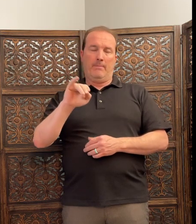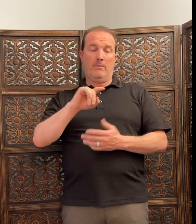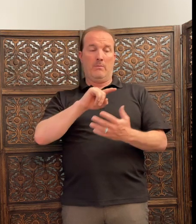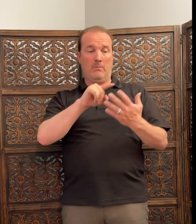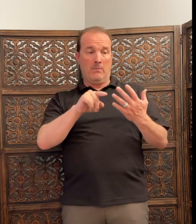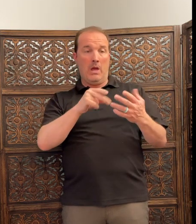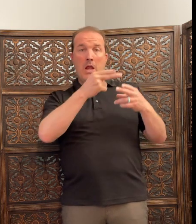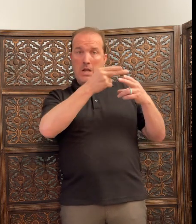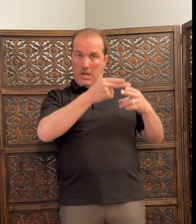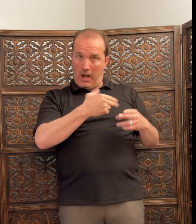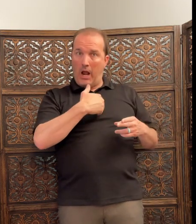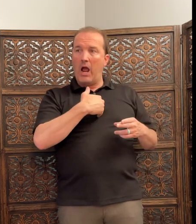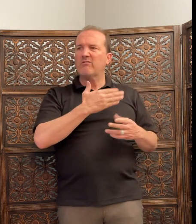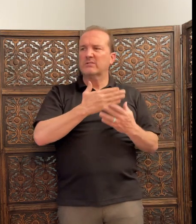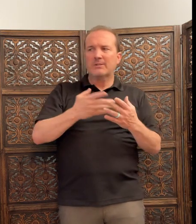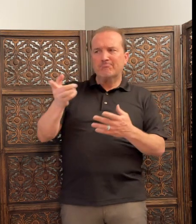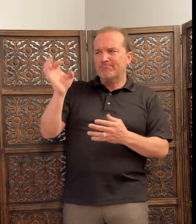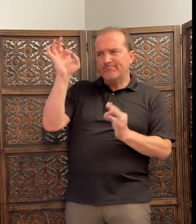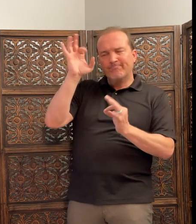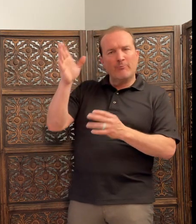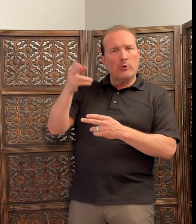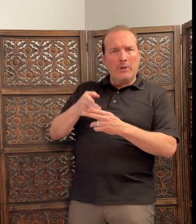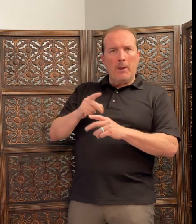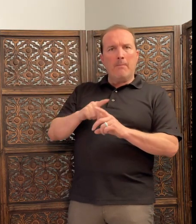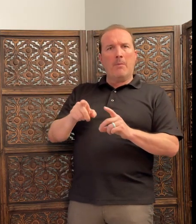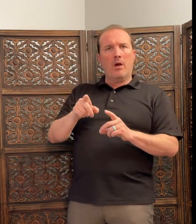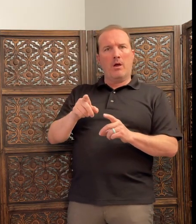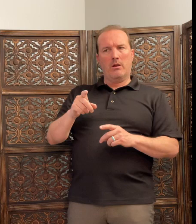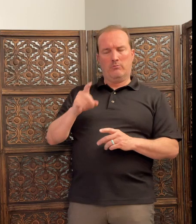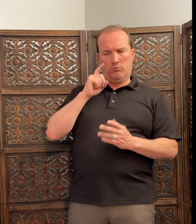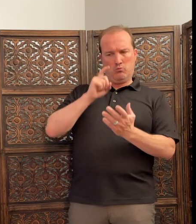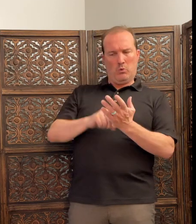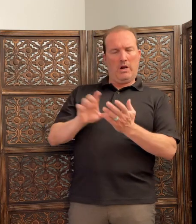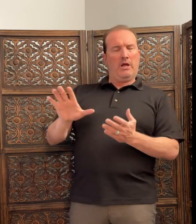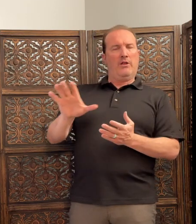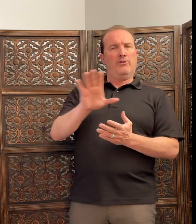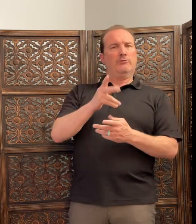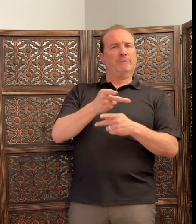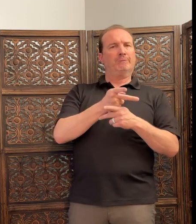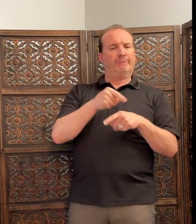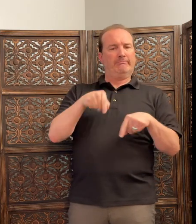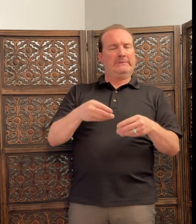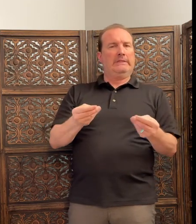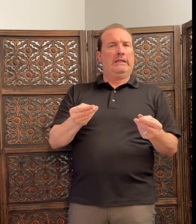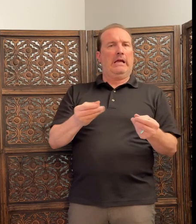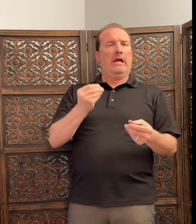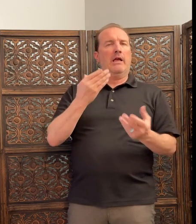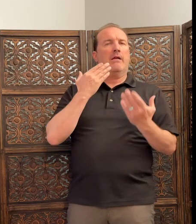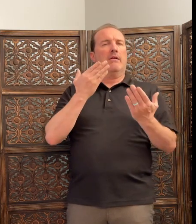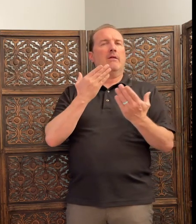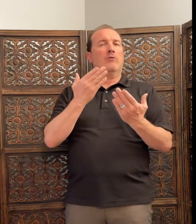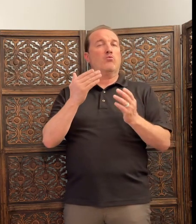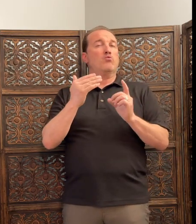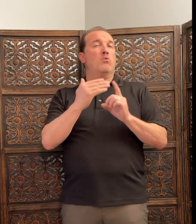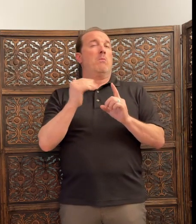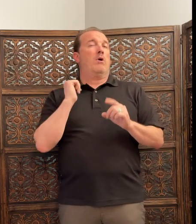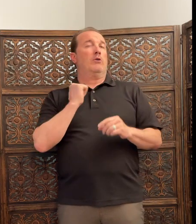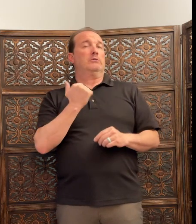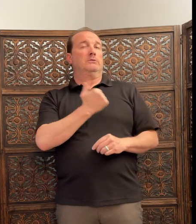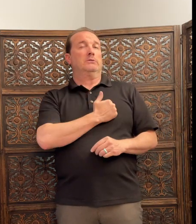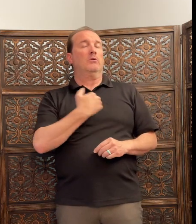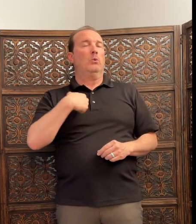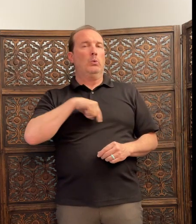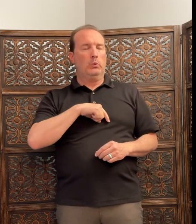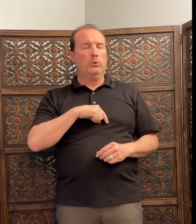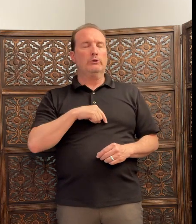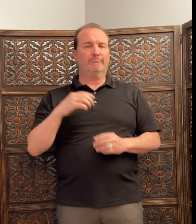on the named and unnamed persons who are the caretakers for the ground on which you stand. Let's give thanks and always remind